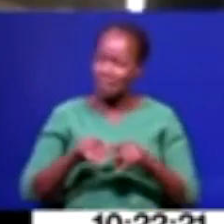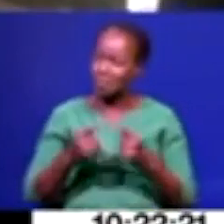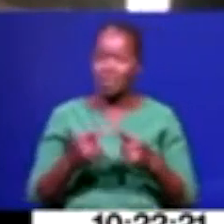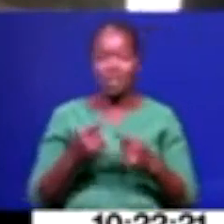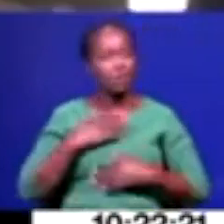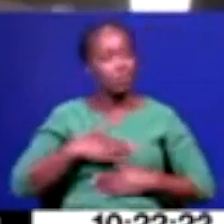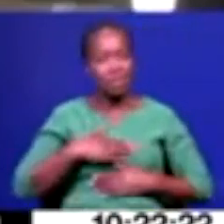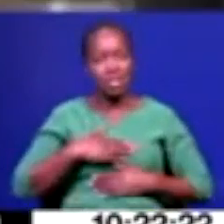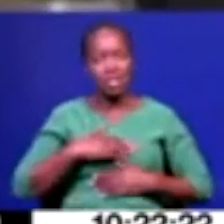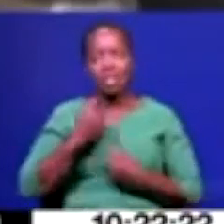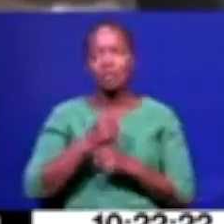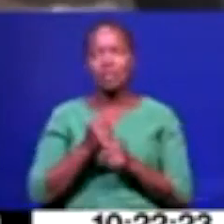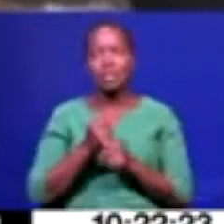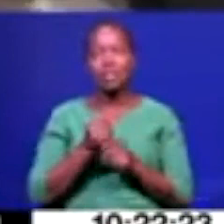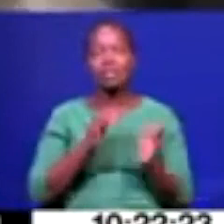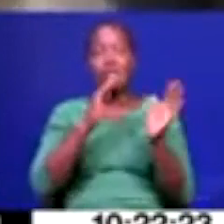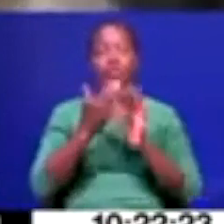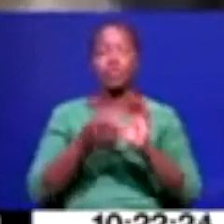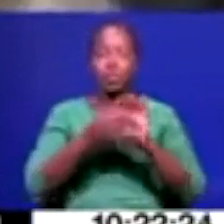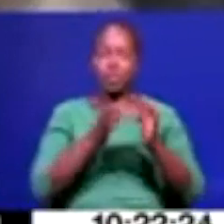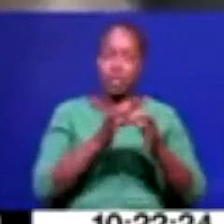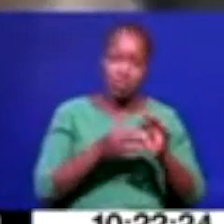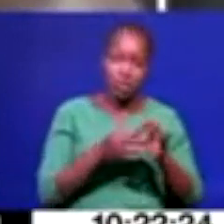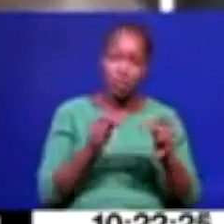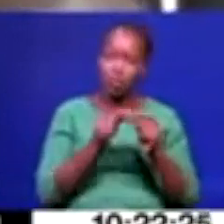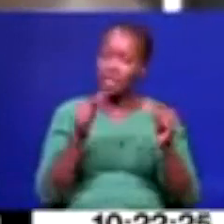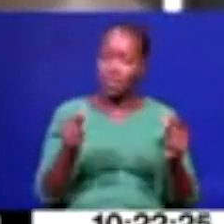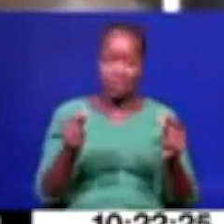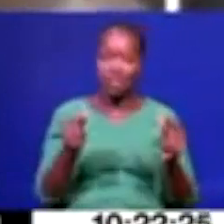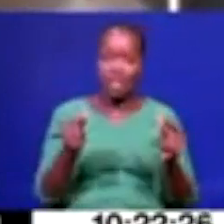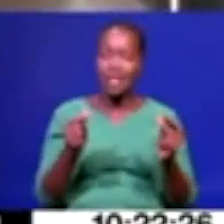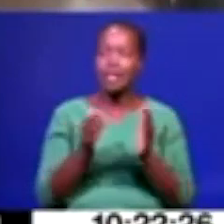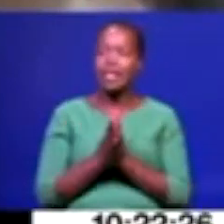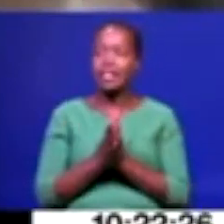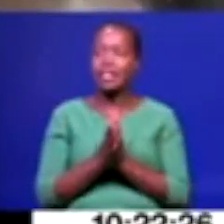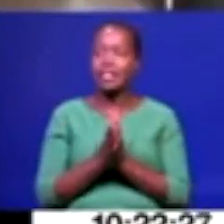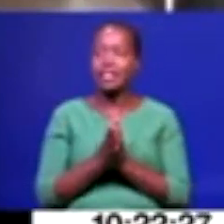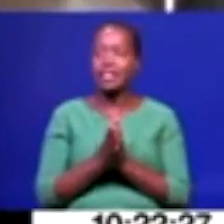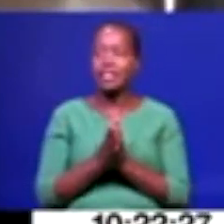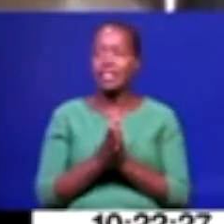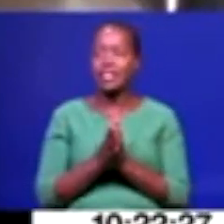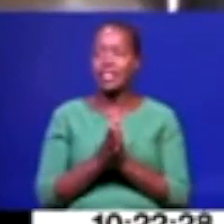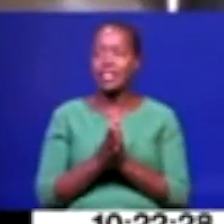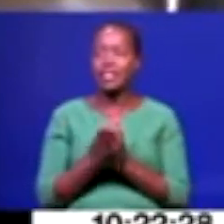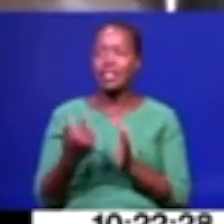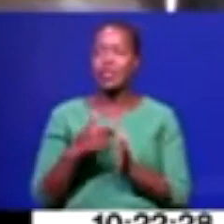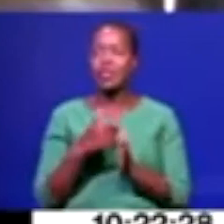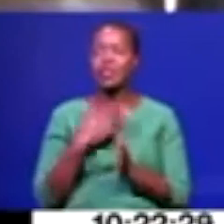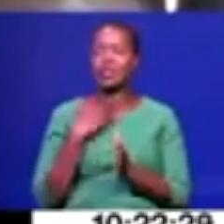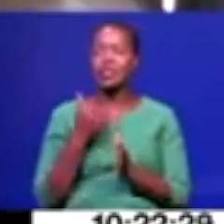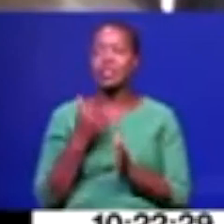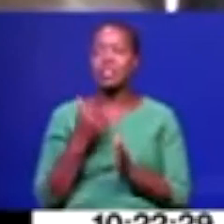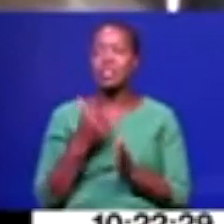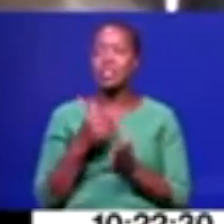one, okay, as we head to the Olympics, that will be a great pleasure. And sisi kama athlete tunataka kutoka